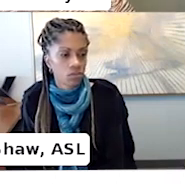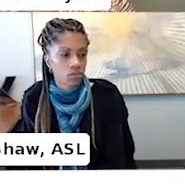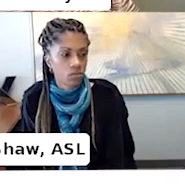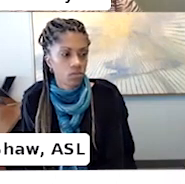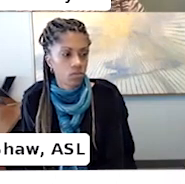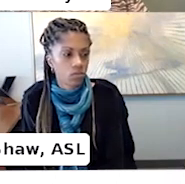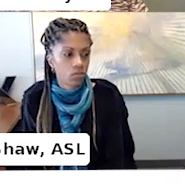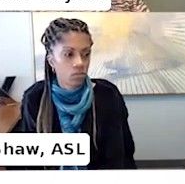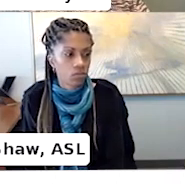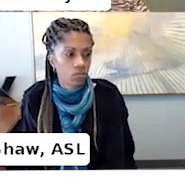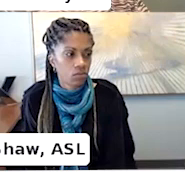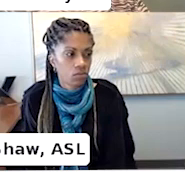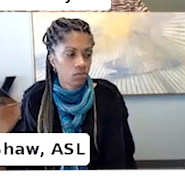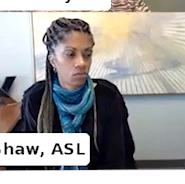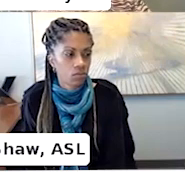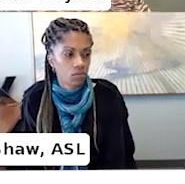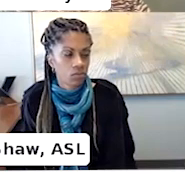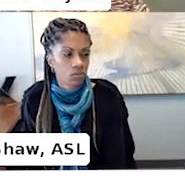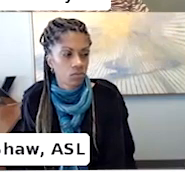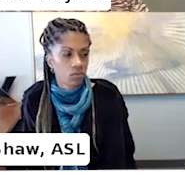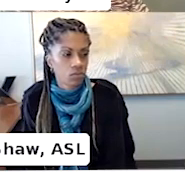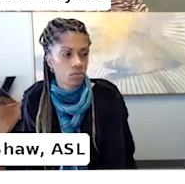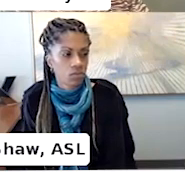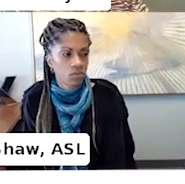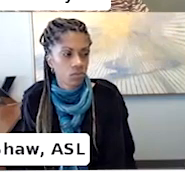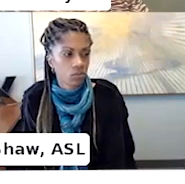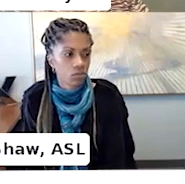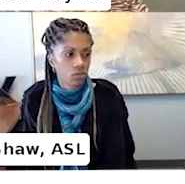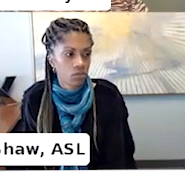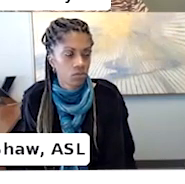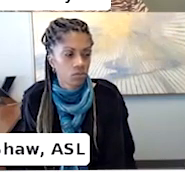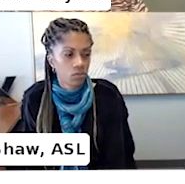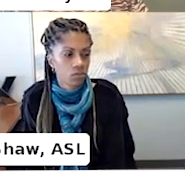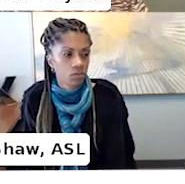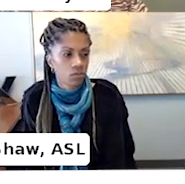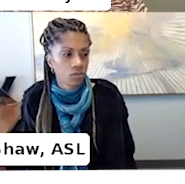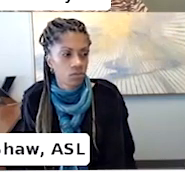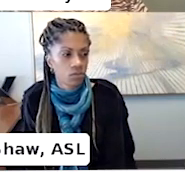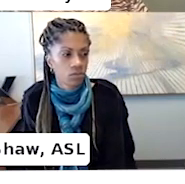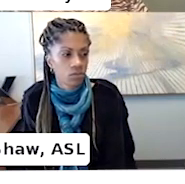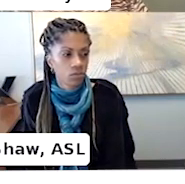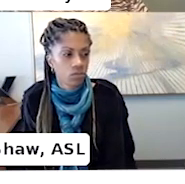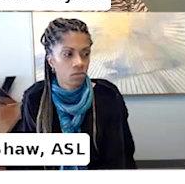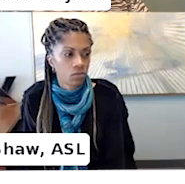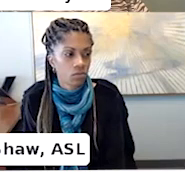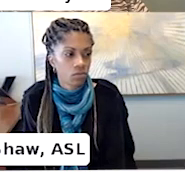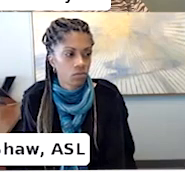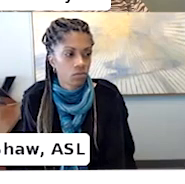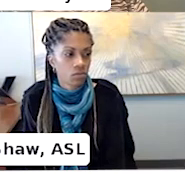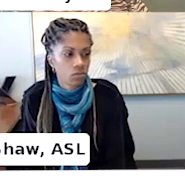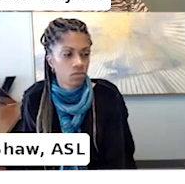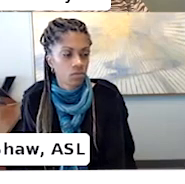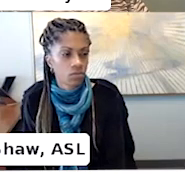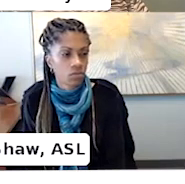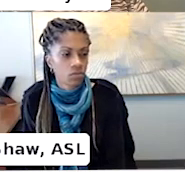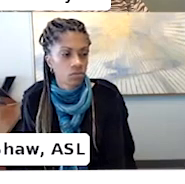came out and followed me to my truck. And he said, are you Alton Russell? And I said, yes, I am. He says, well, I saw you on TV the other day. He said, but I got a